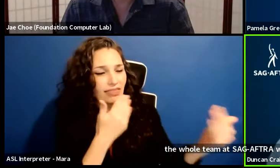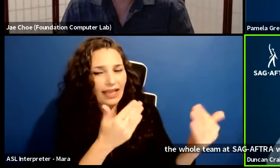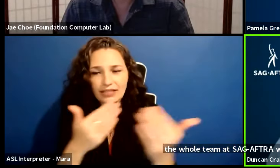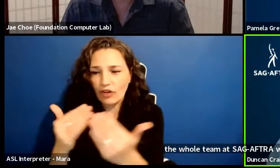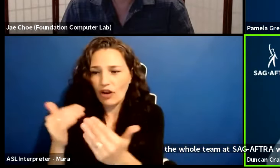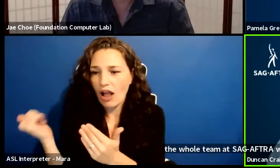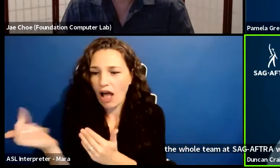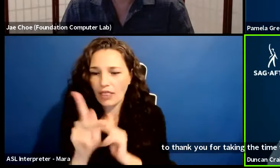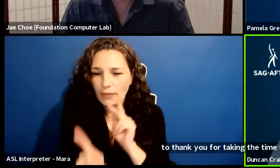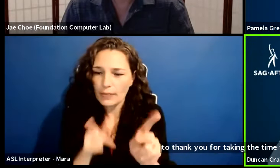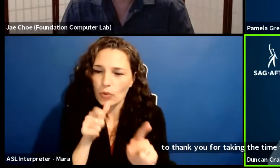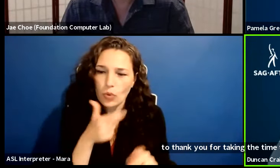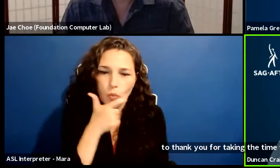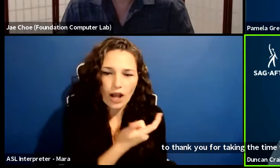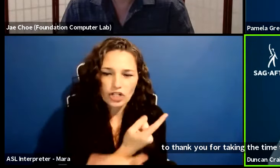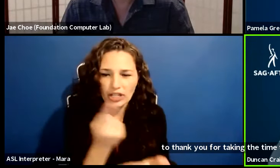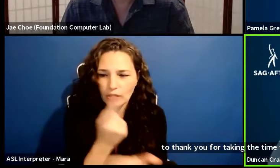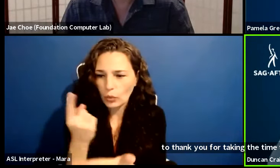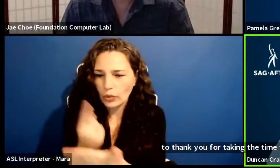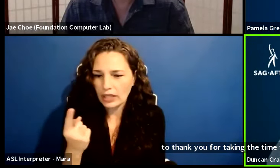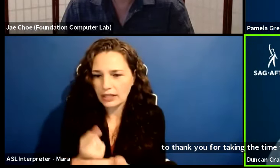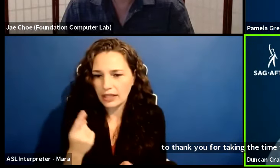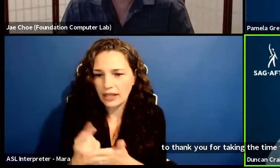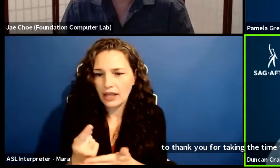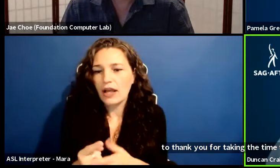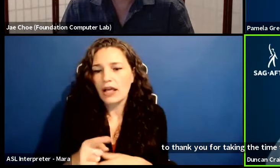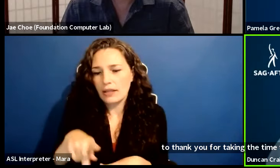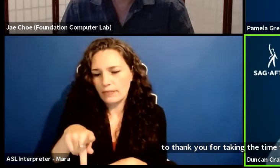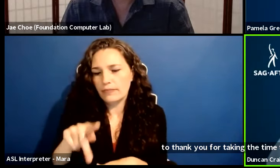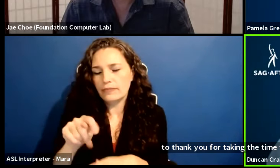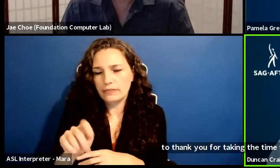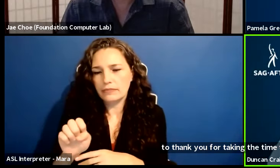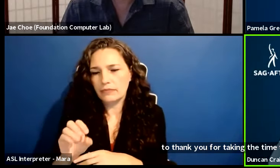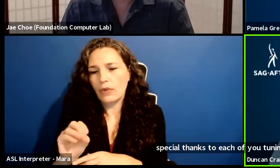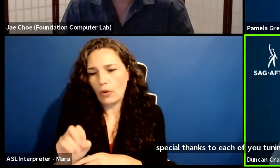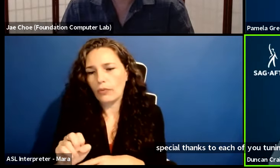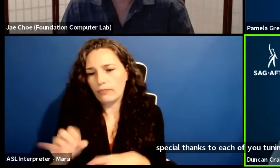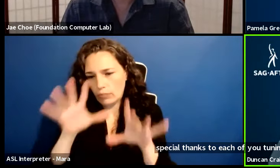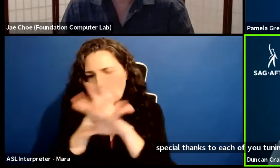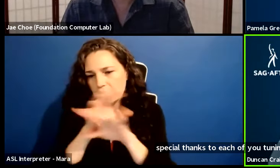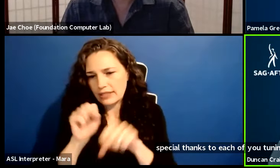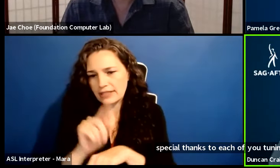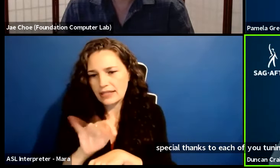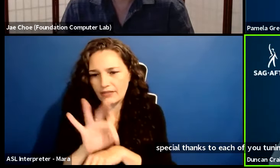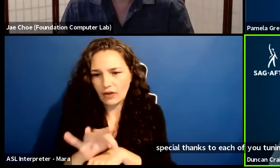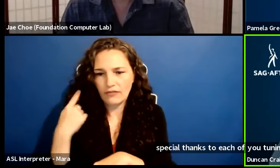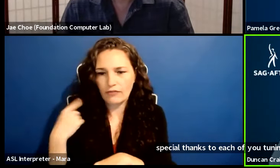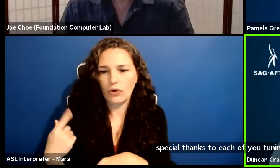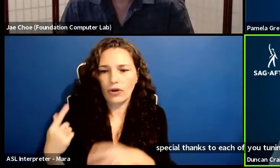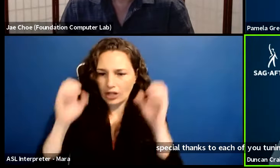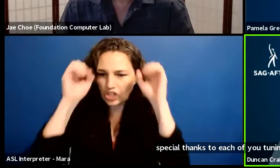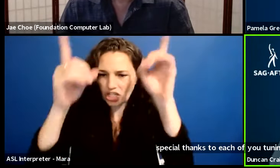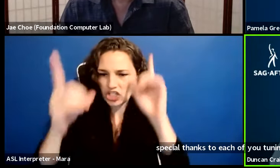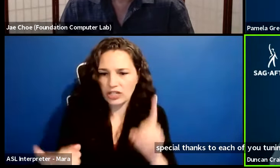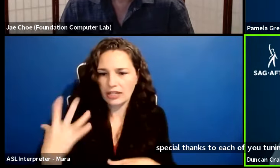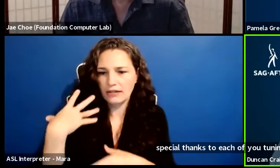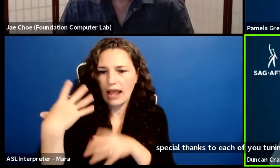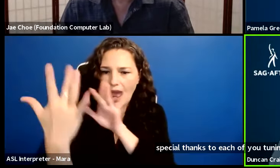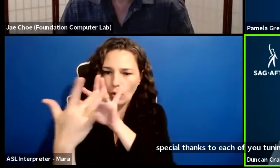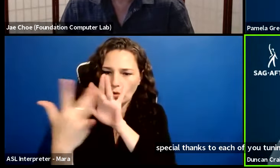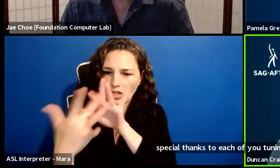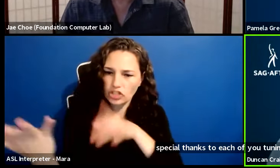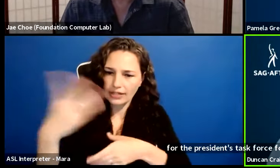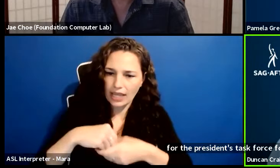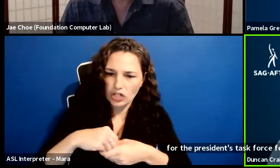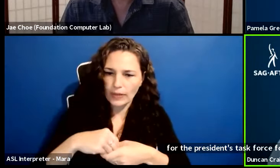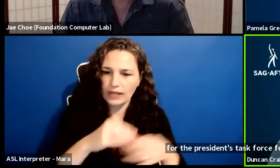tuning in each week for our President's Task Force on Education, Outreach, and Engagement live streams. If you haven't already, while